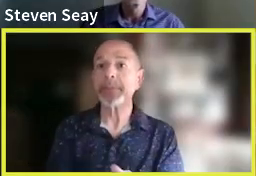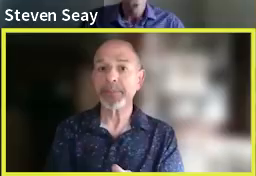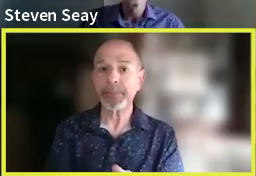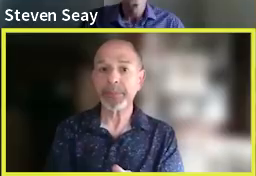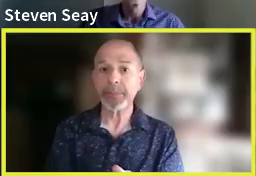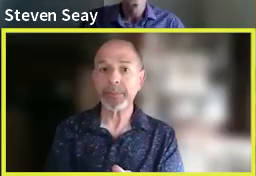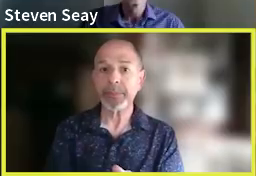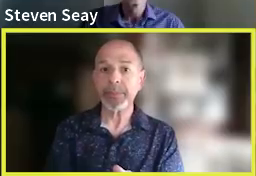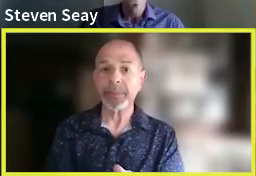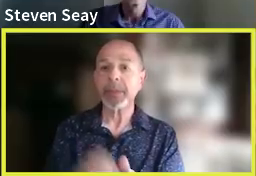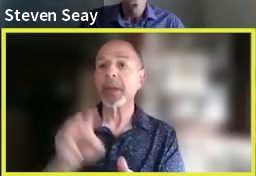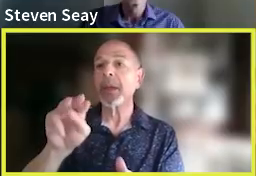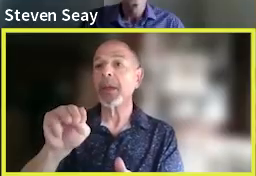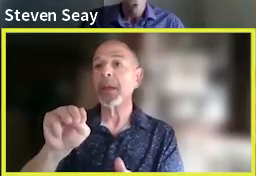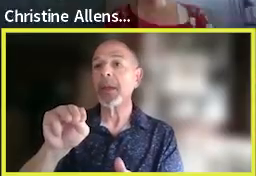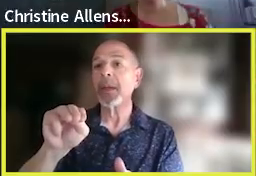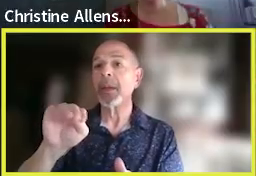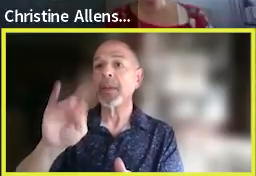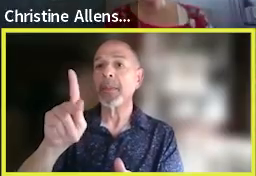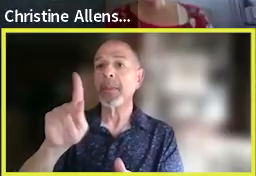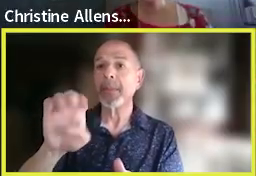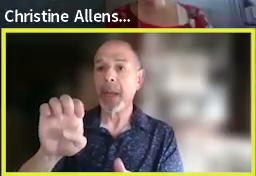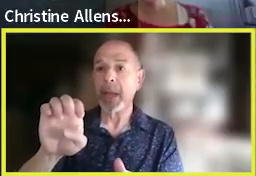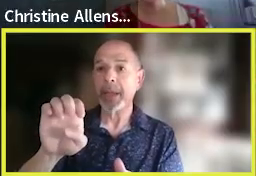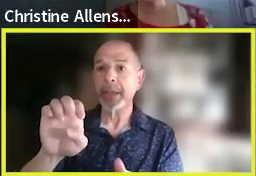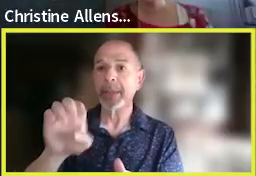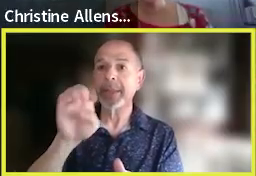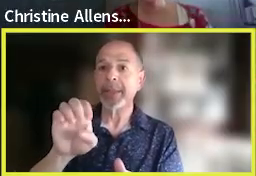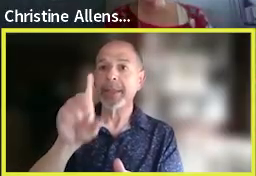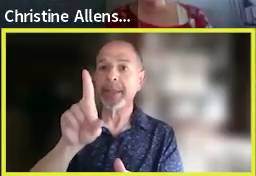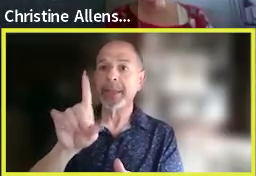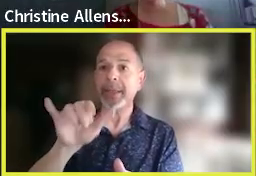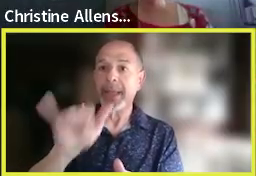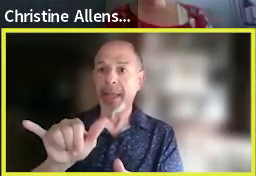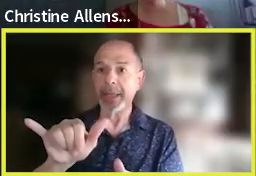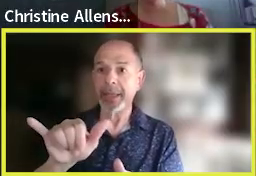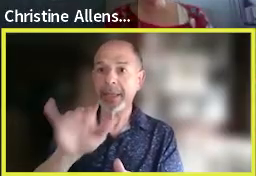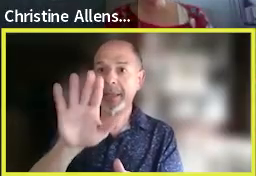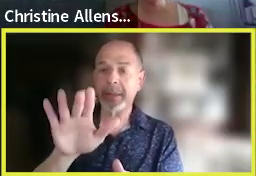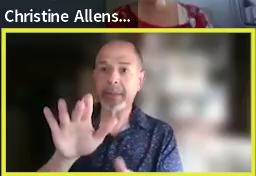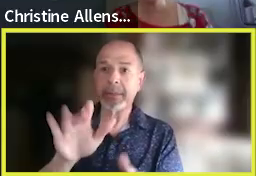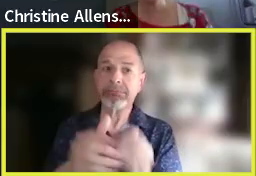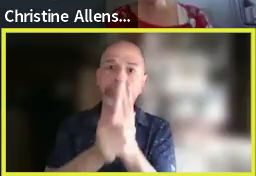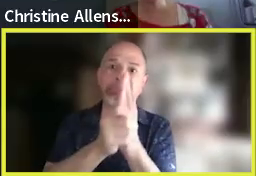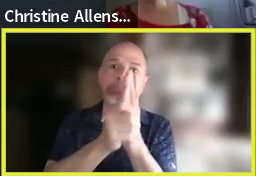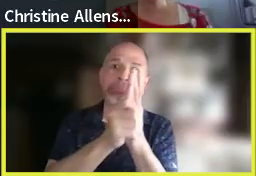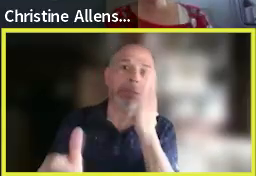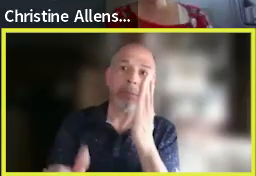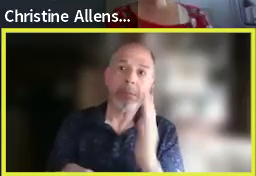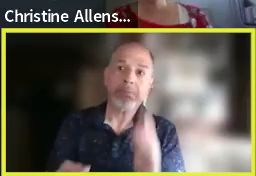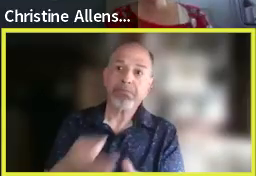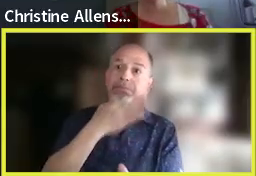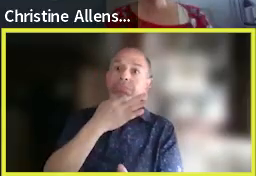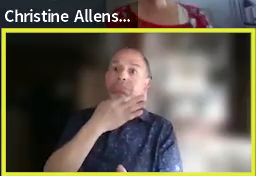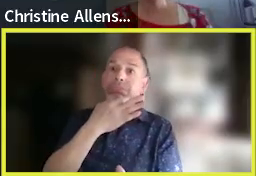at the dinner dance. You have never seen such natural, raw, the talent oozing out of that man. He got up there and